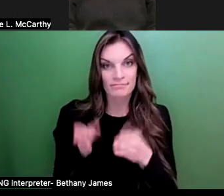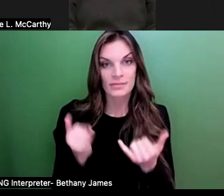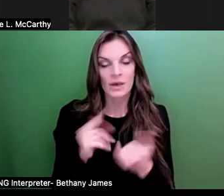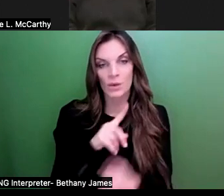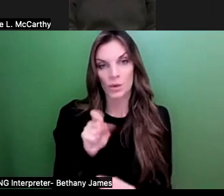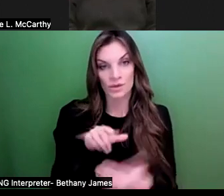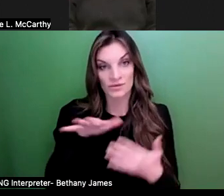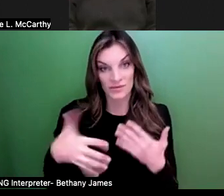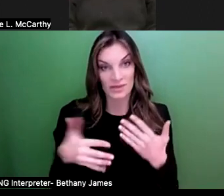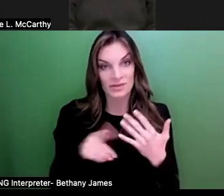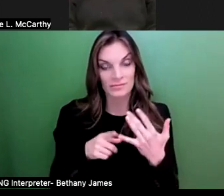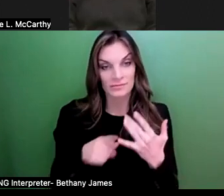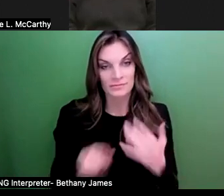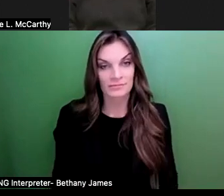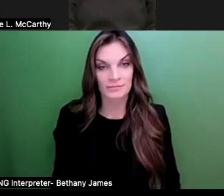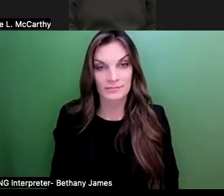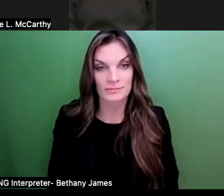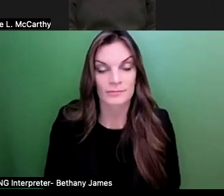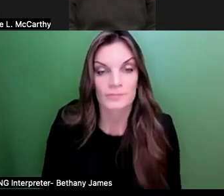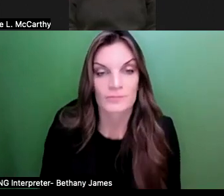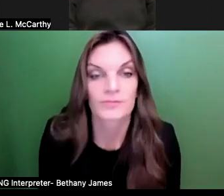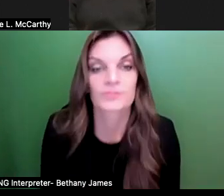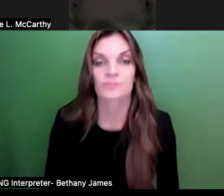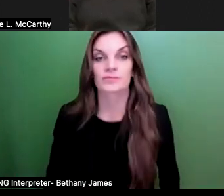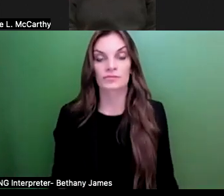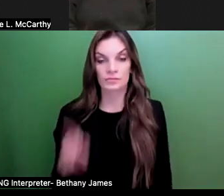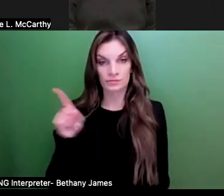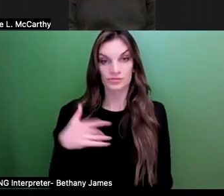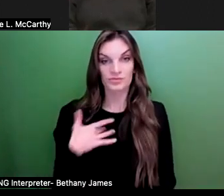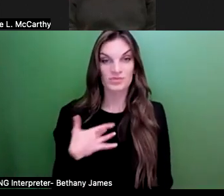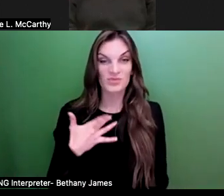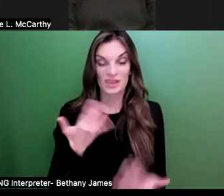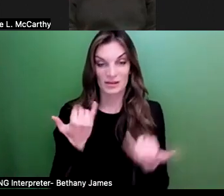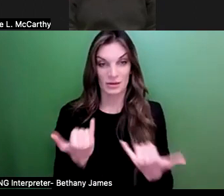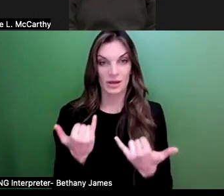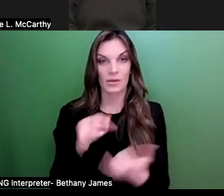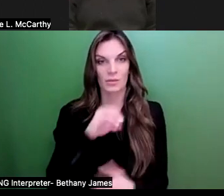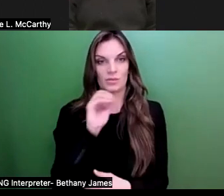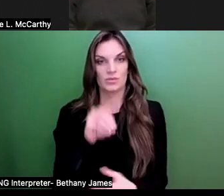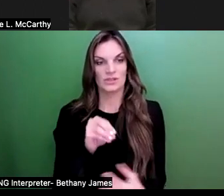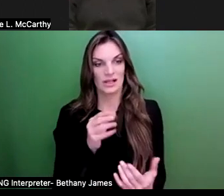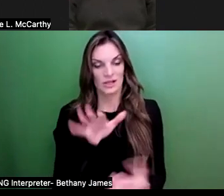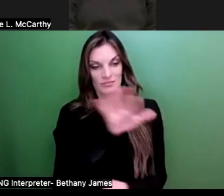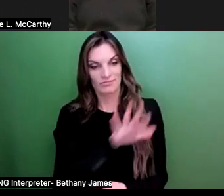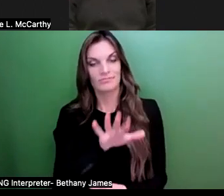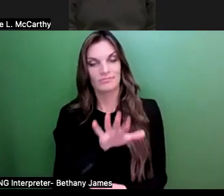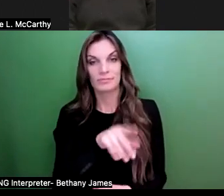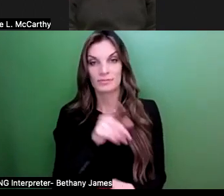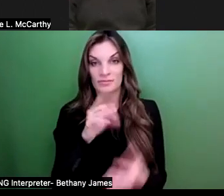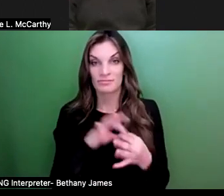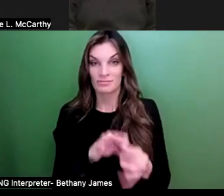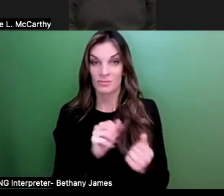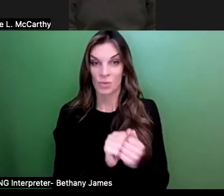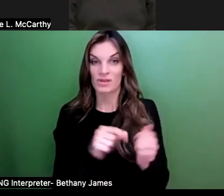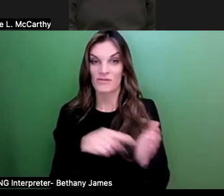number 5. Do you think that the percentage of affordable housing required of all developments is